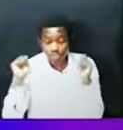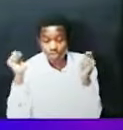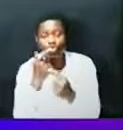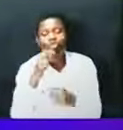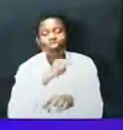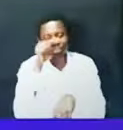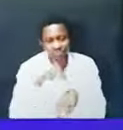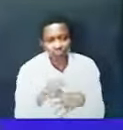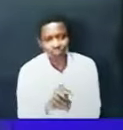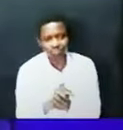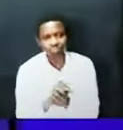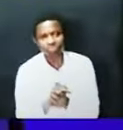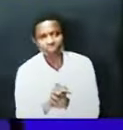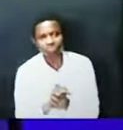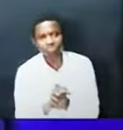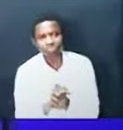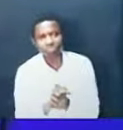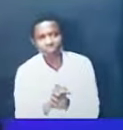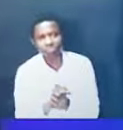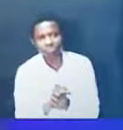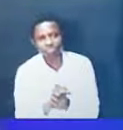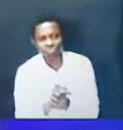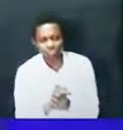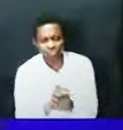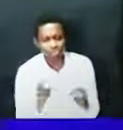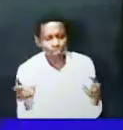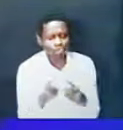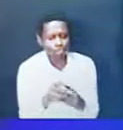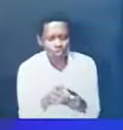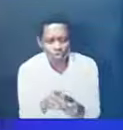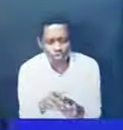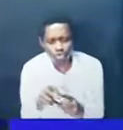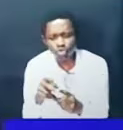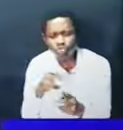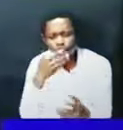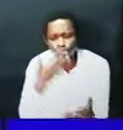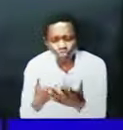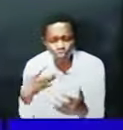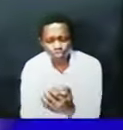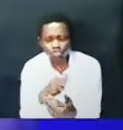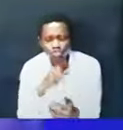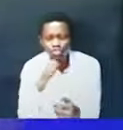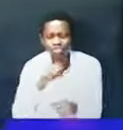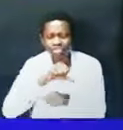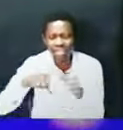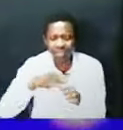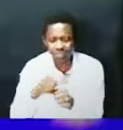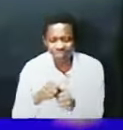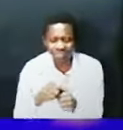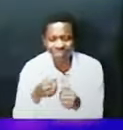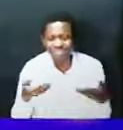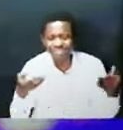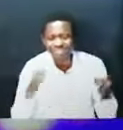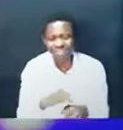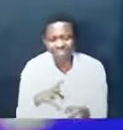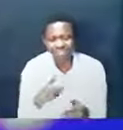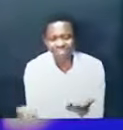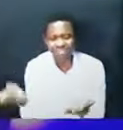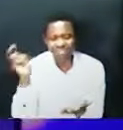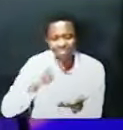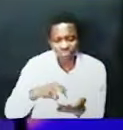nyina. The gospel is not about the death and resurrection of Abraham. Na asempa no emfa Abraham ni wo ene ni wo sori